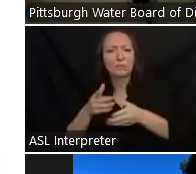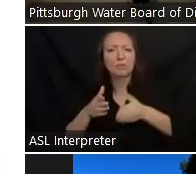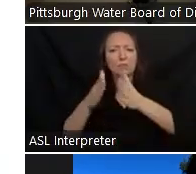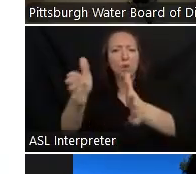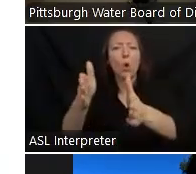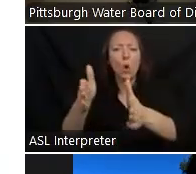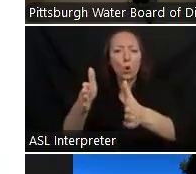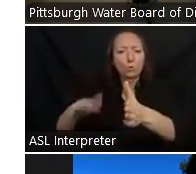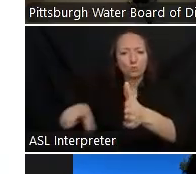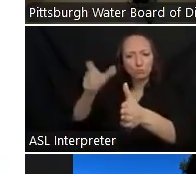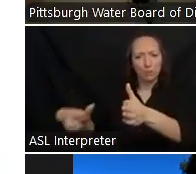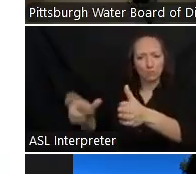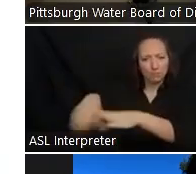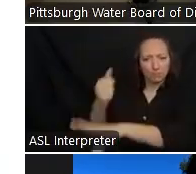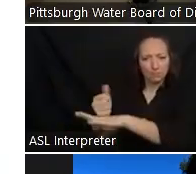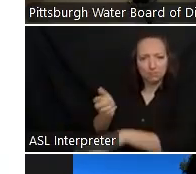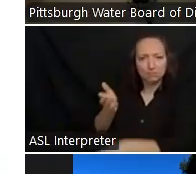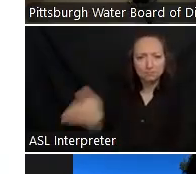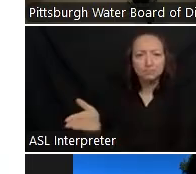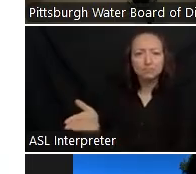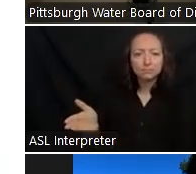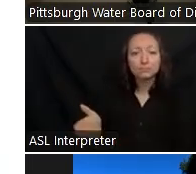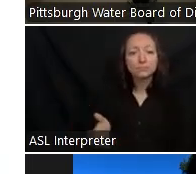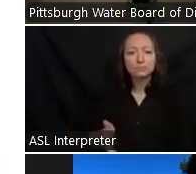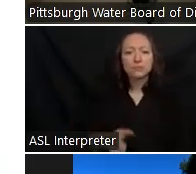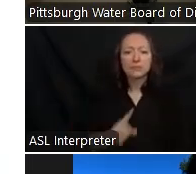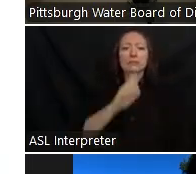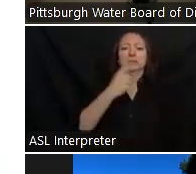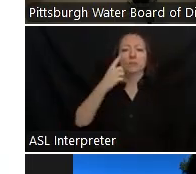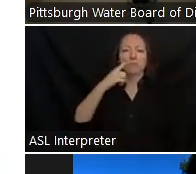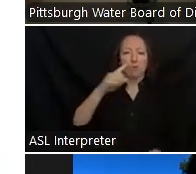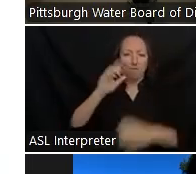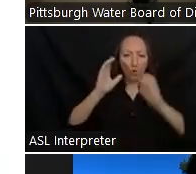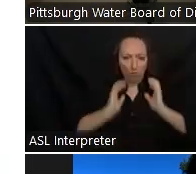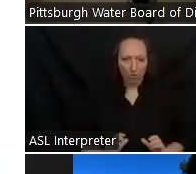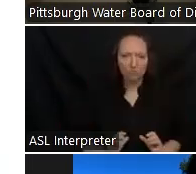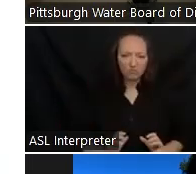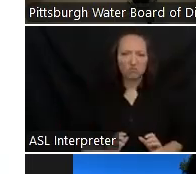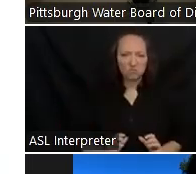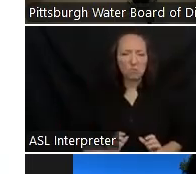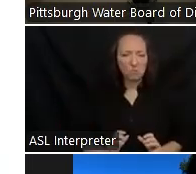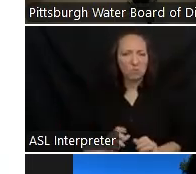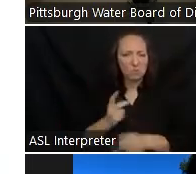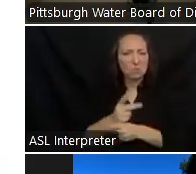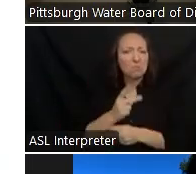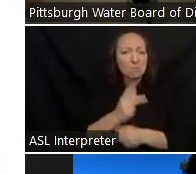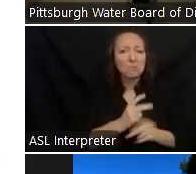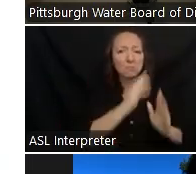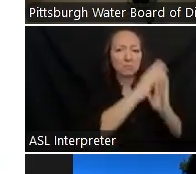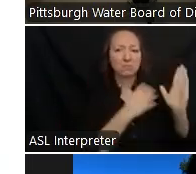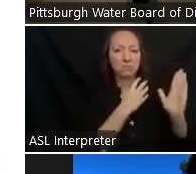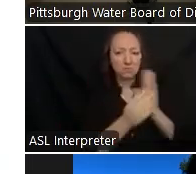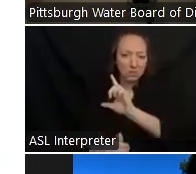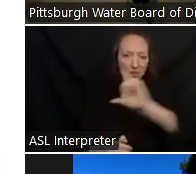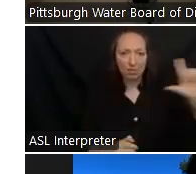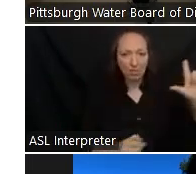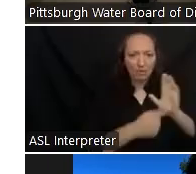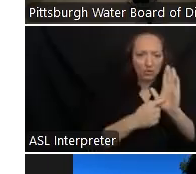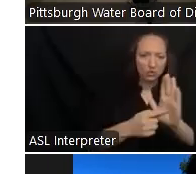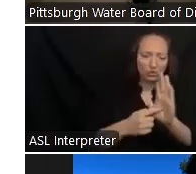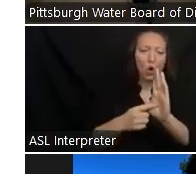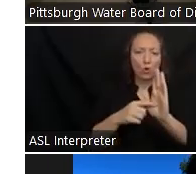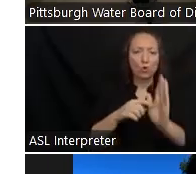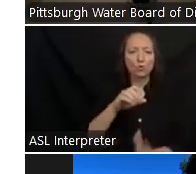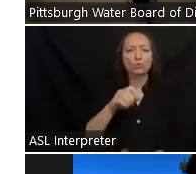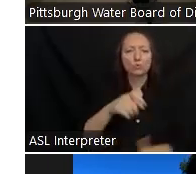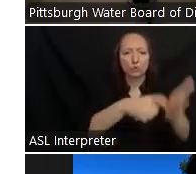table on the left, the criteria for condition assessment for probability of failure includes but isn't limited to loose or